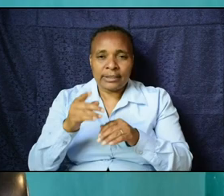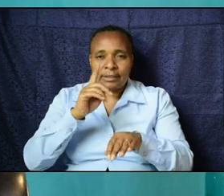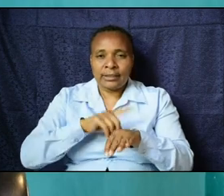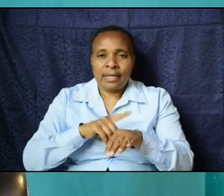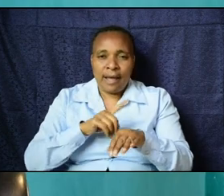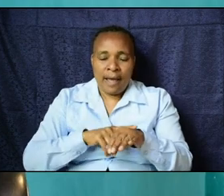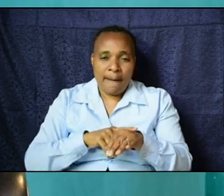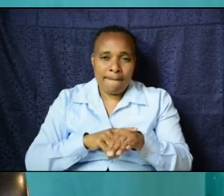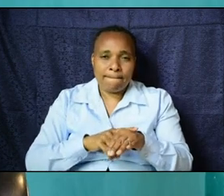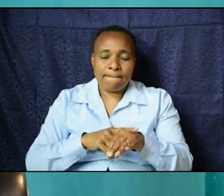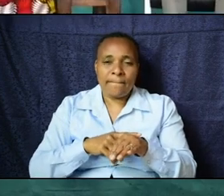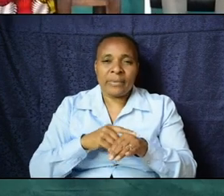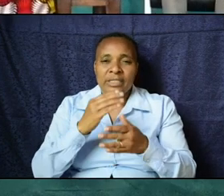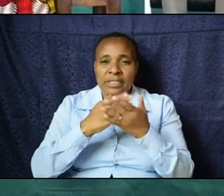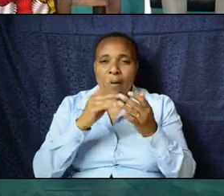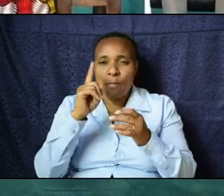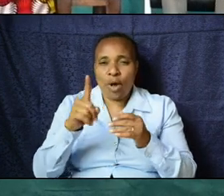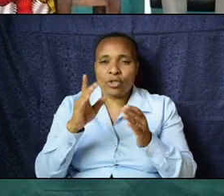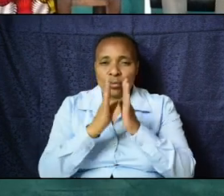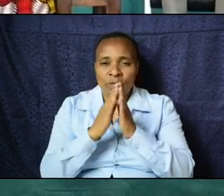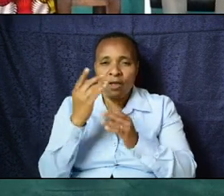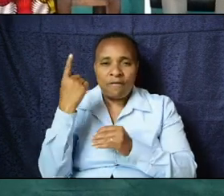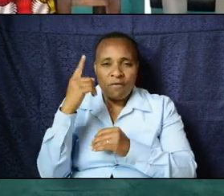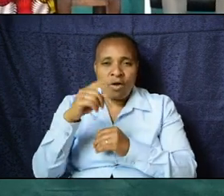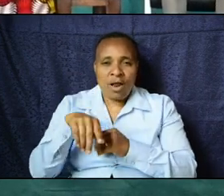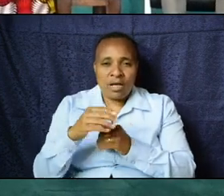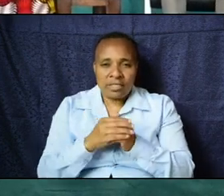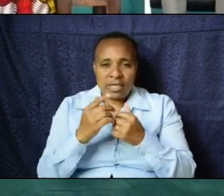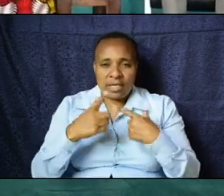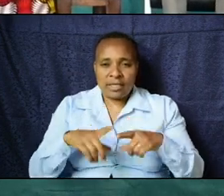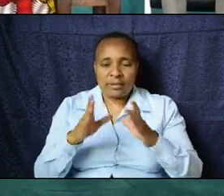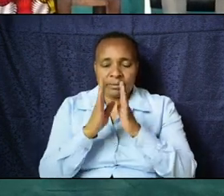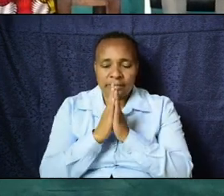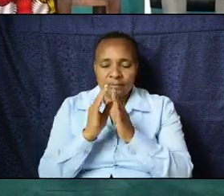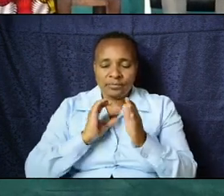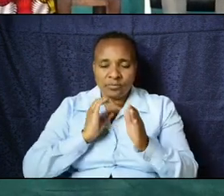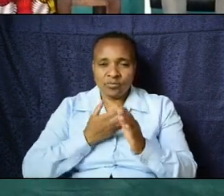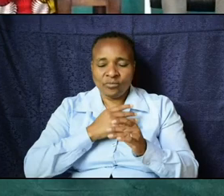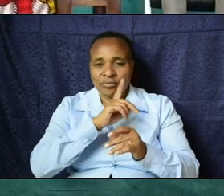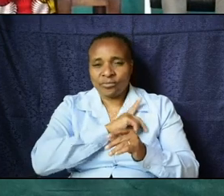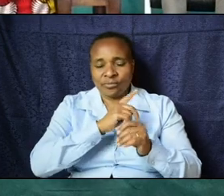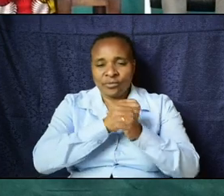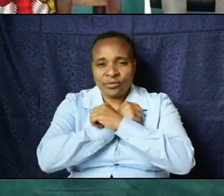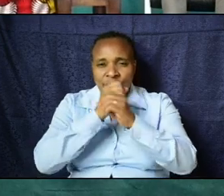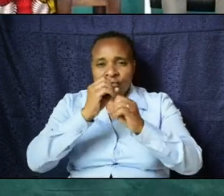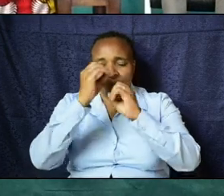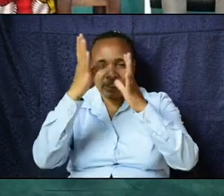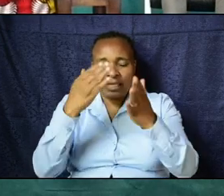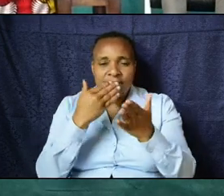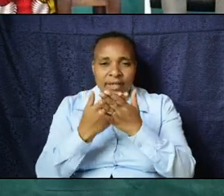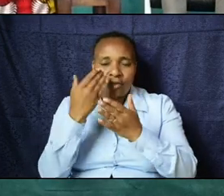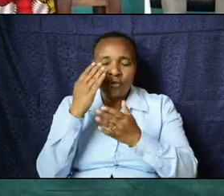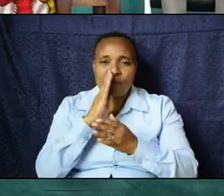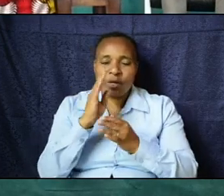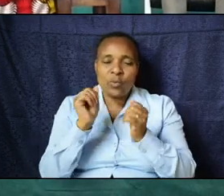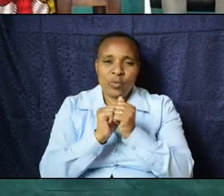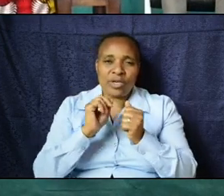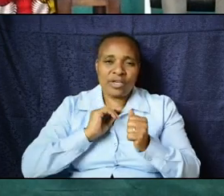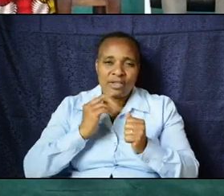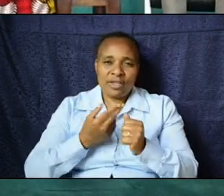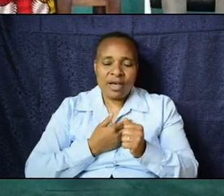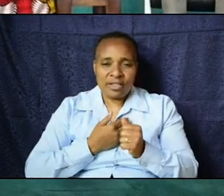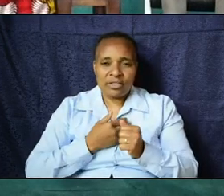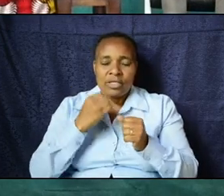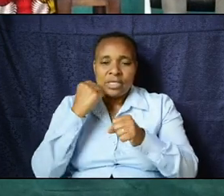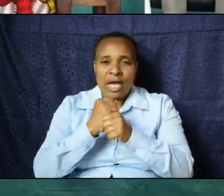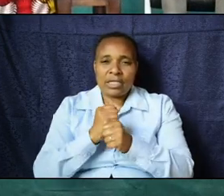like to ask Salman to pray with us as we close. Let's pray. Our kind and loving Father, thank you for being with us as we've done the whole